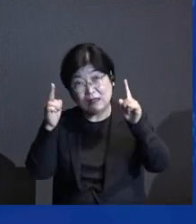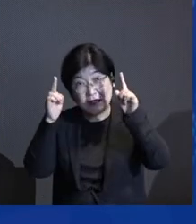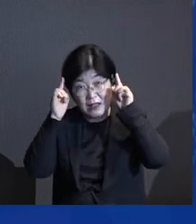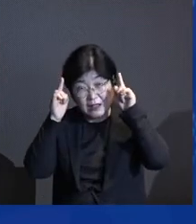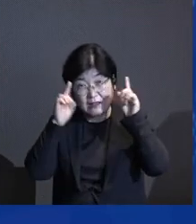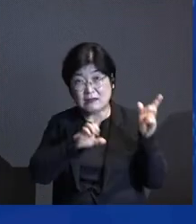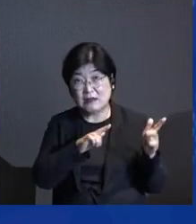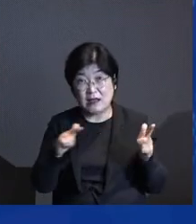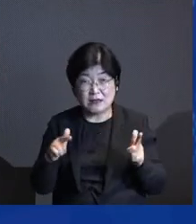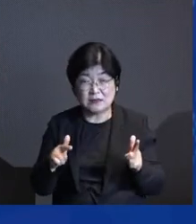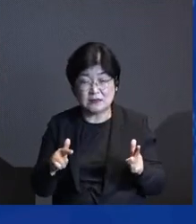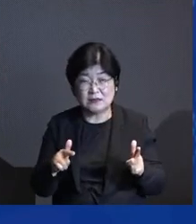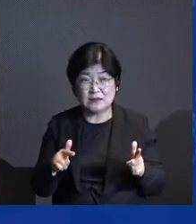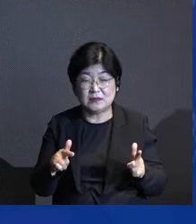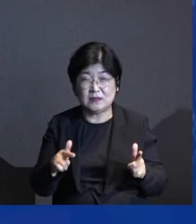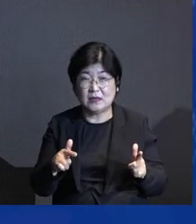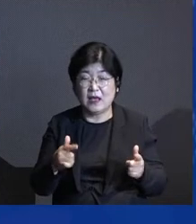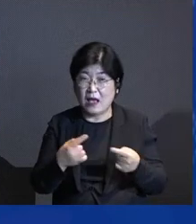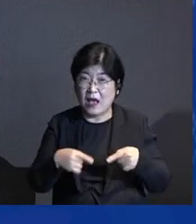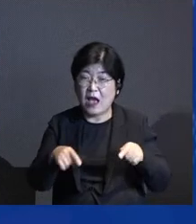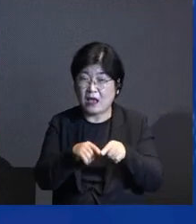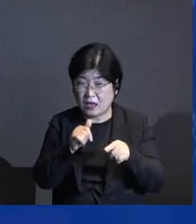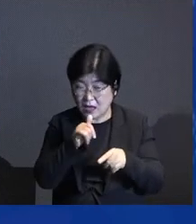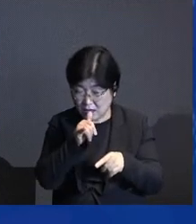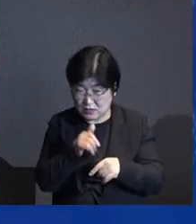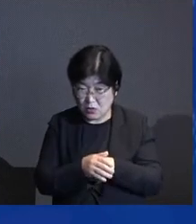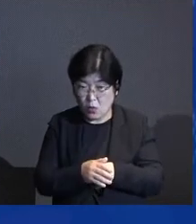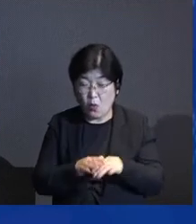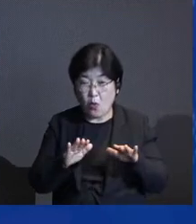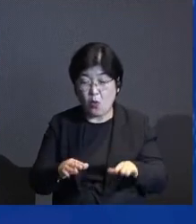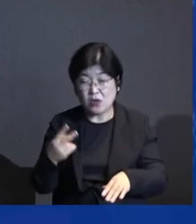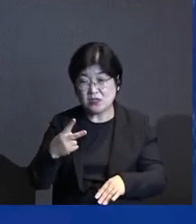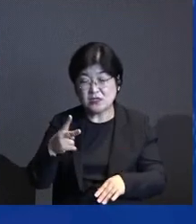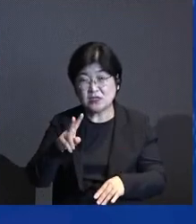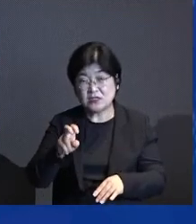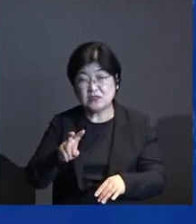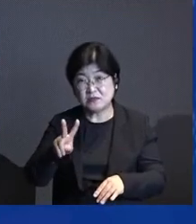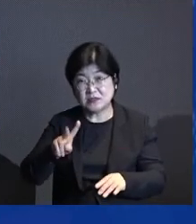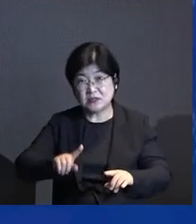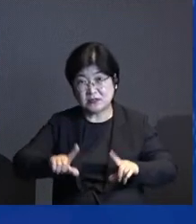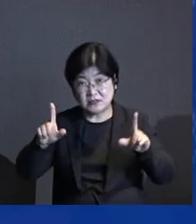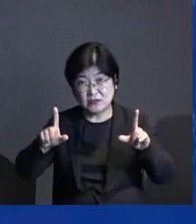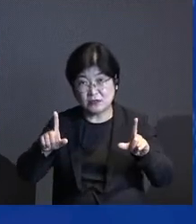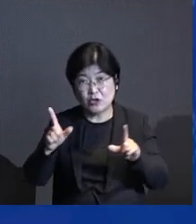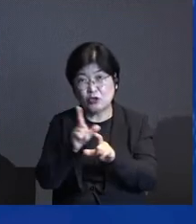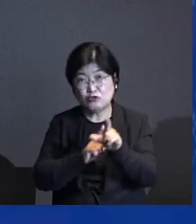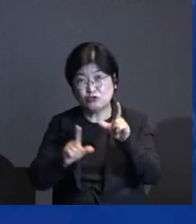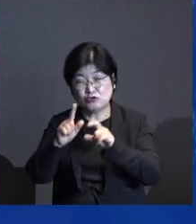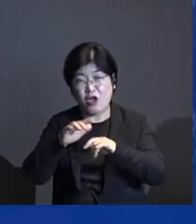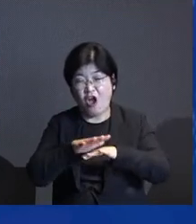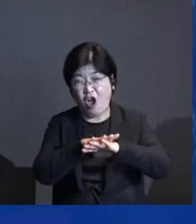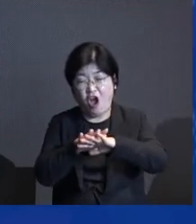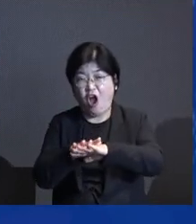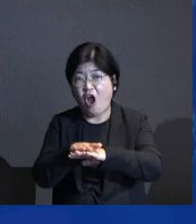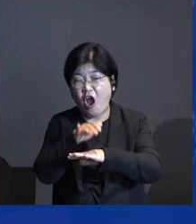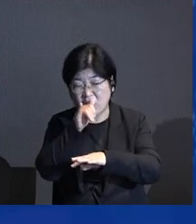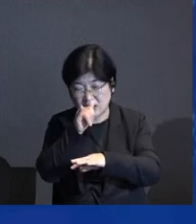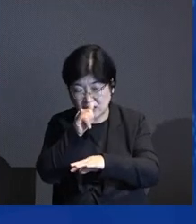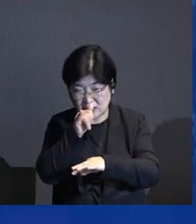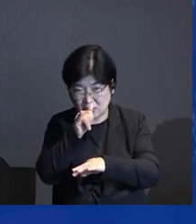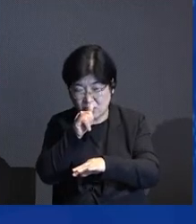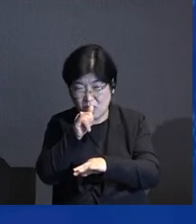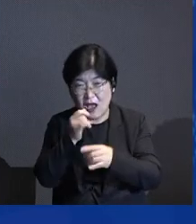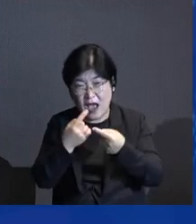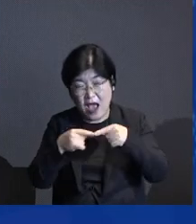year, 2022, we also have an additional network, JICA, to join the project on the development of